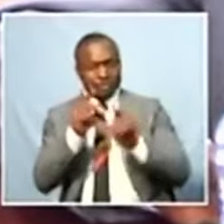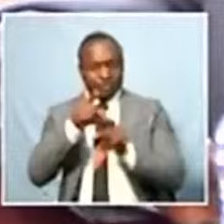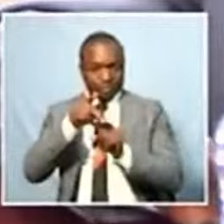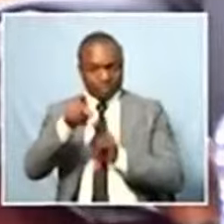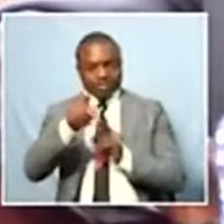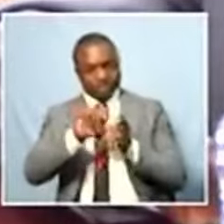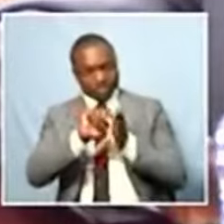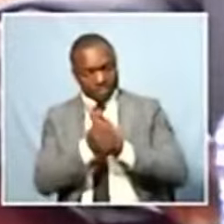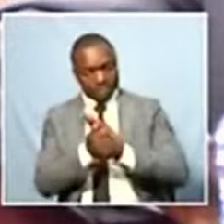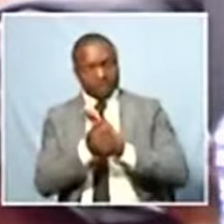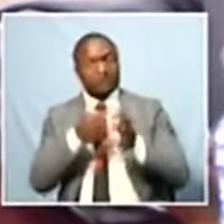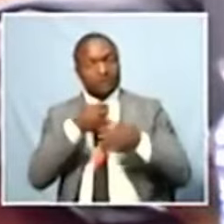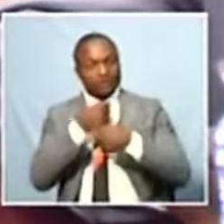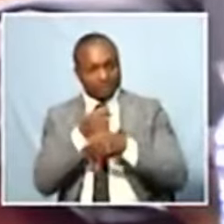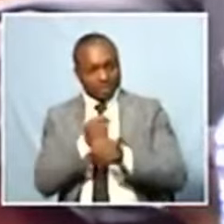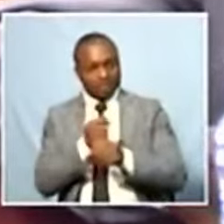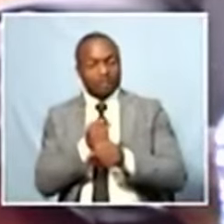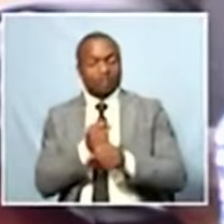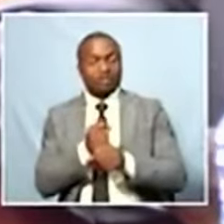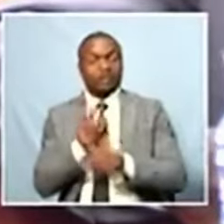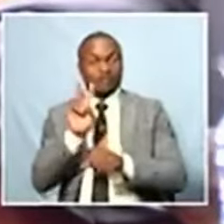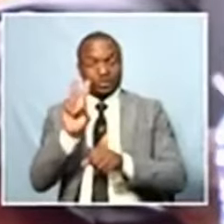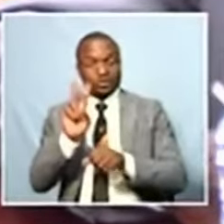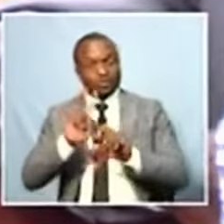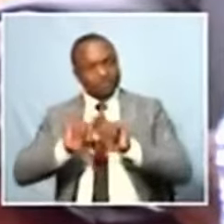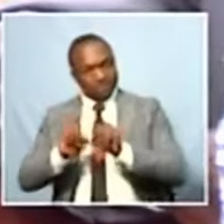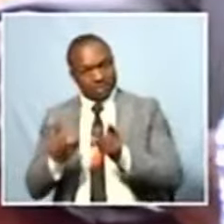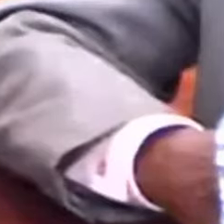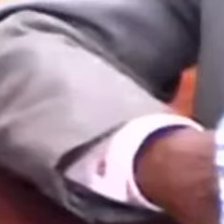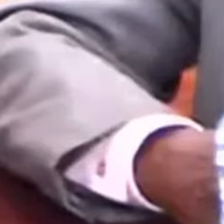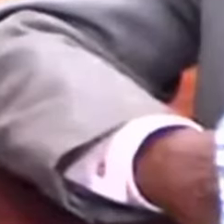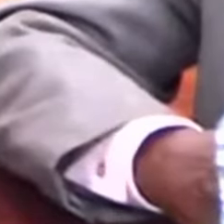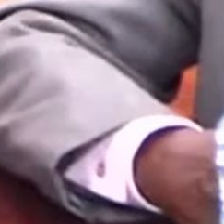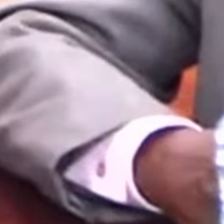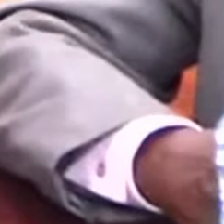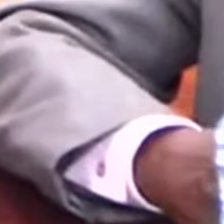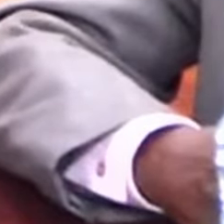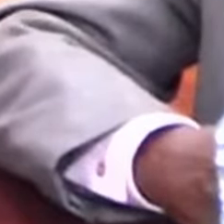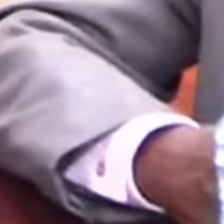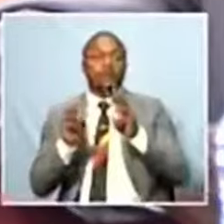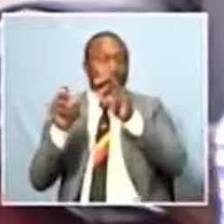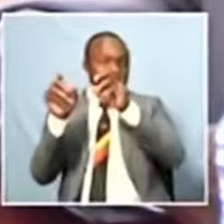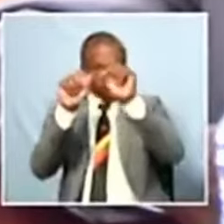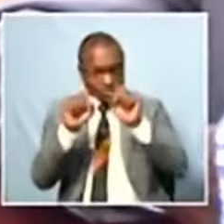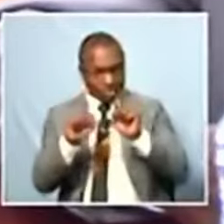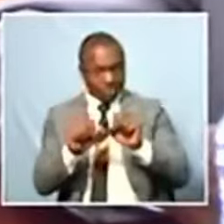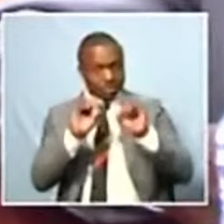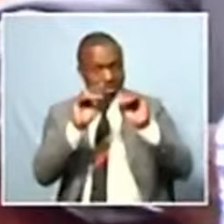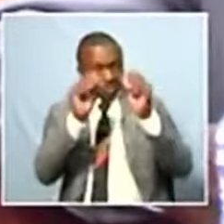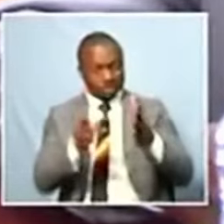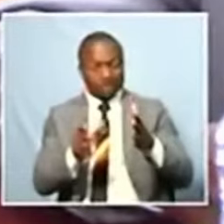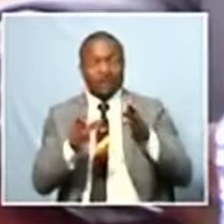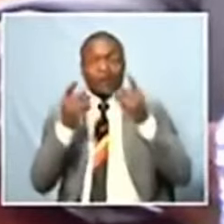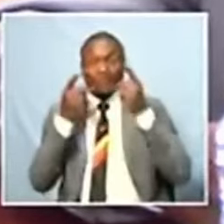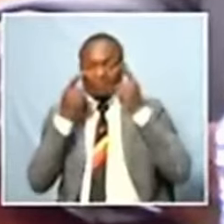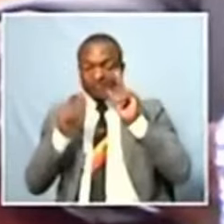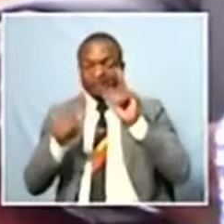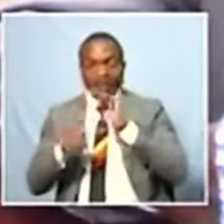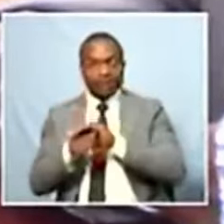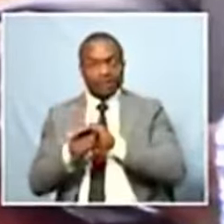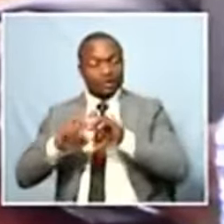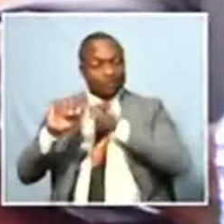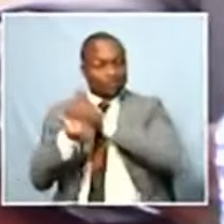Act establishes 2 parallel discipline structures. Teachers in the private sector are disciplined by the